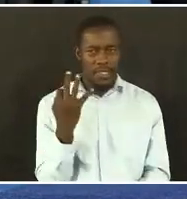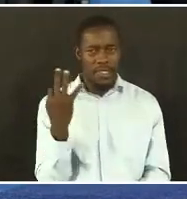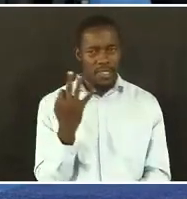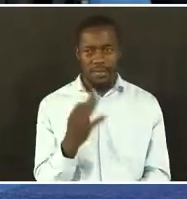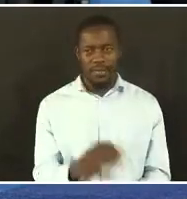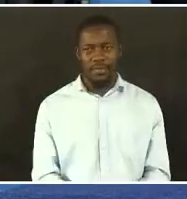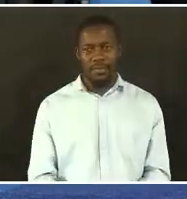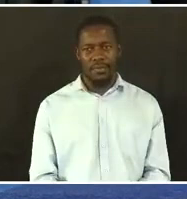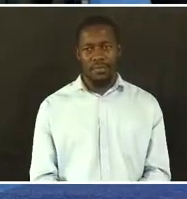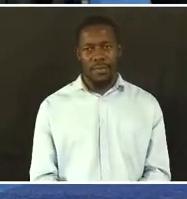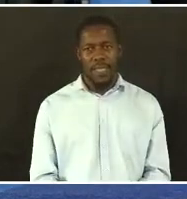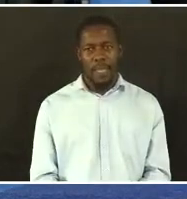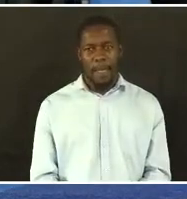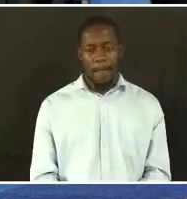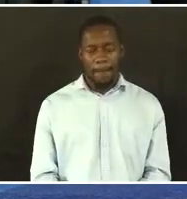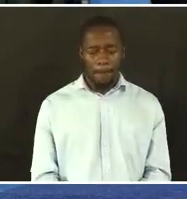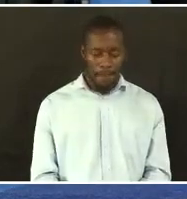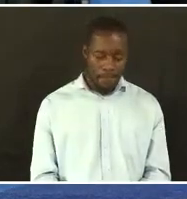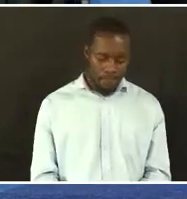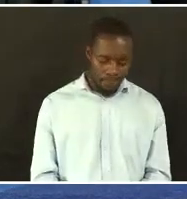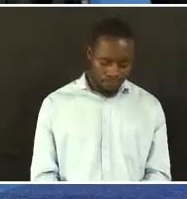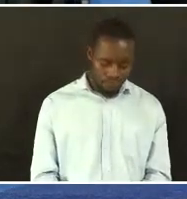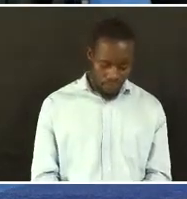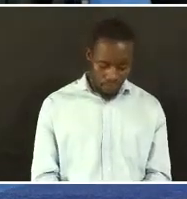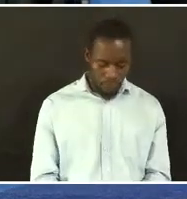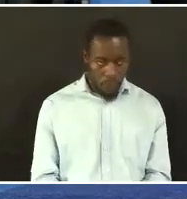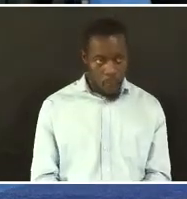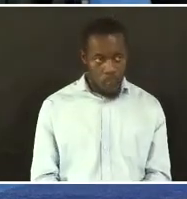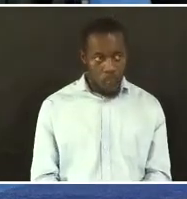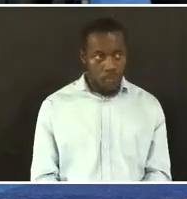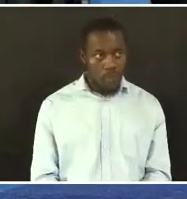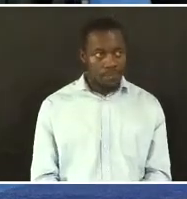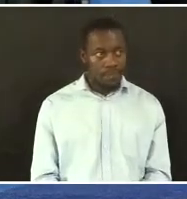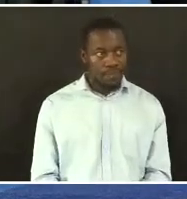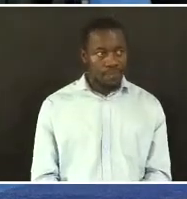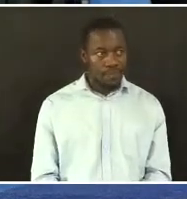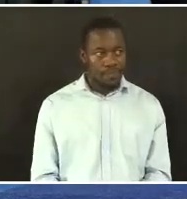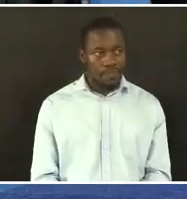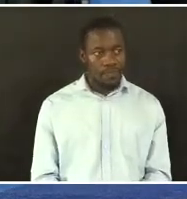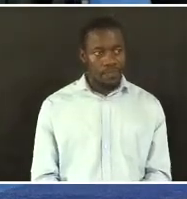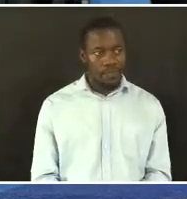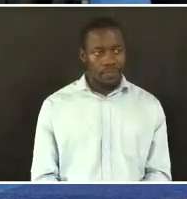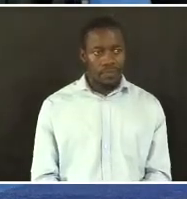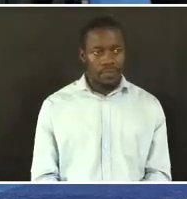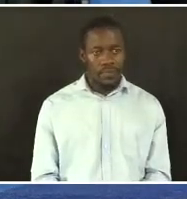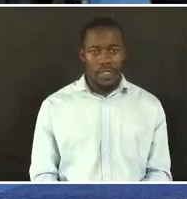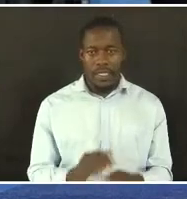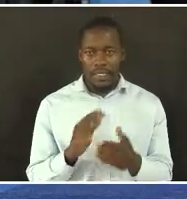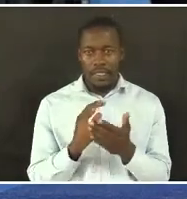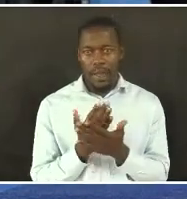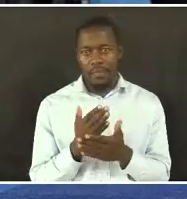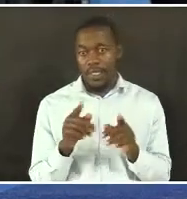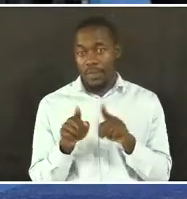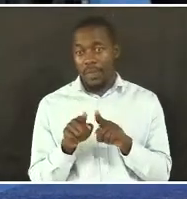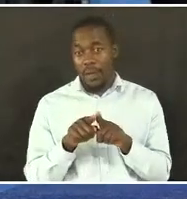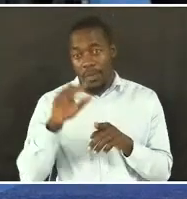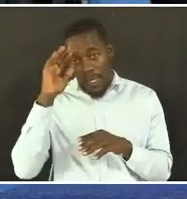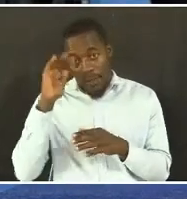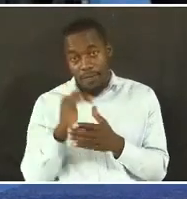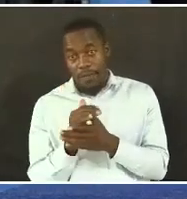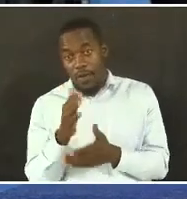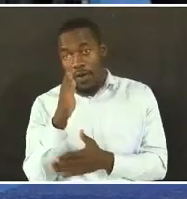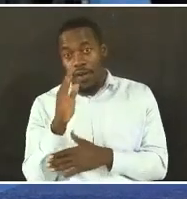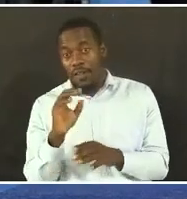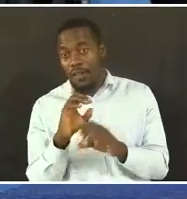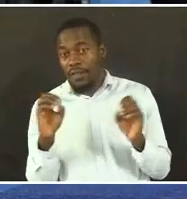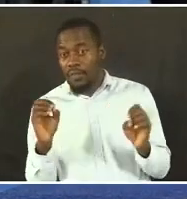do. Some of these people are even resistant. They don't believe in God. Do you want to say that